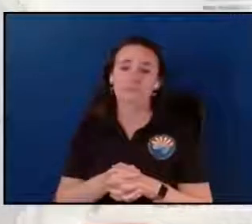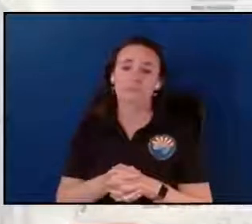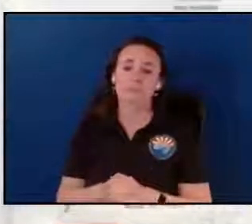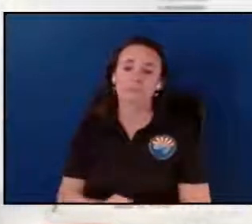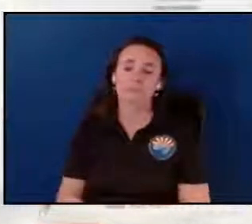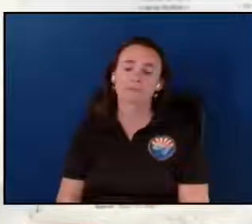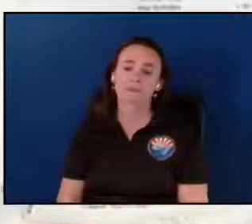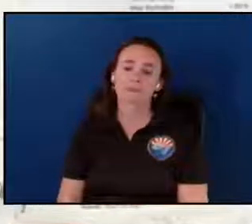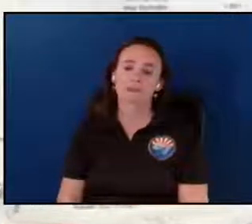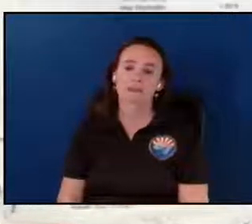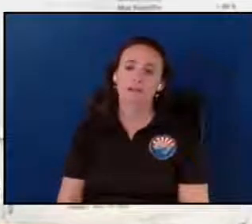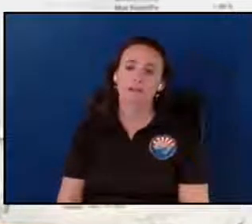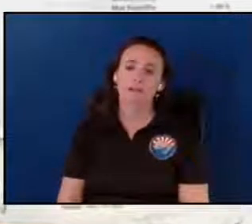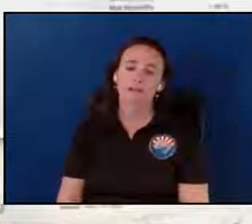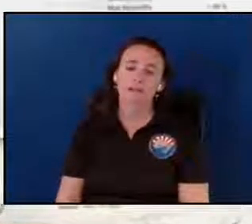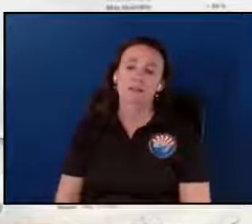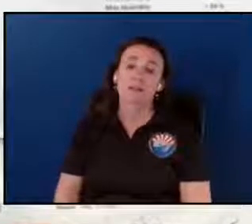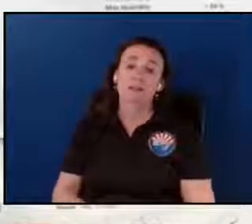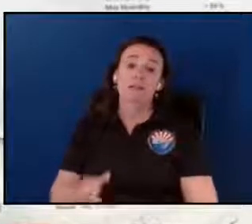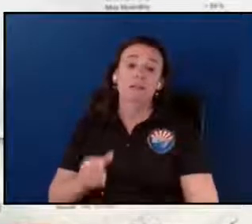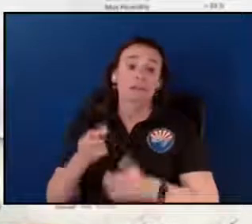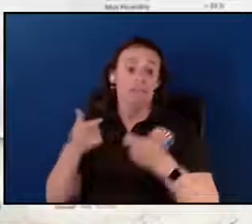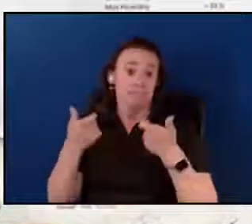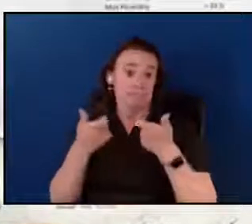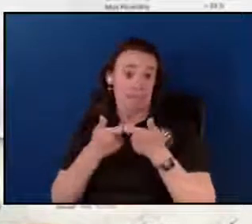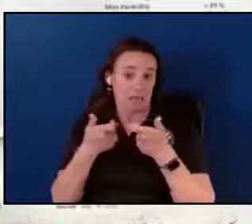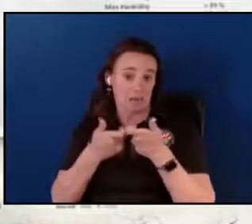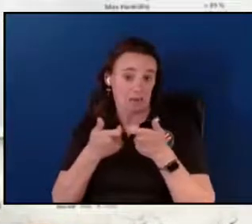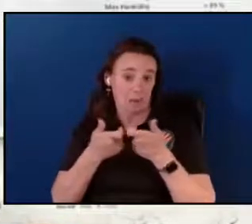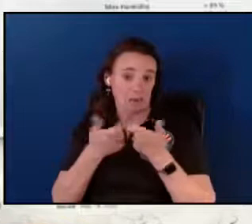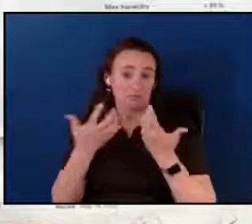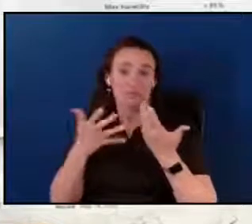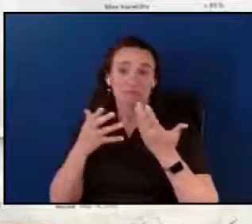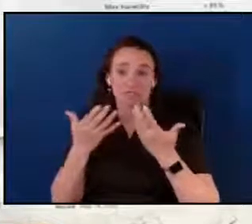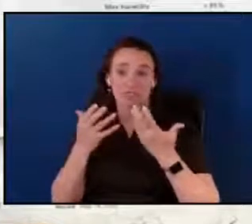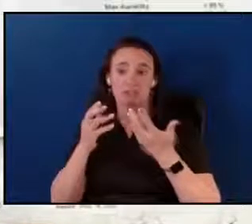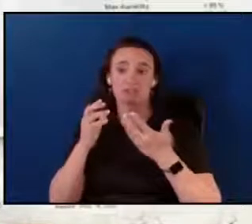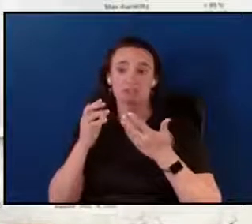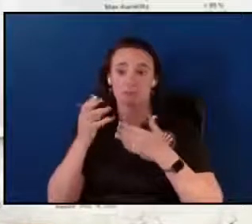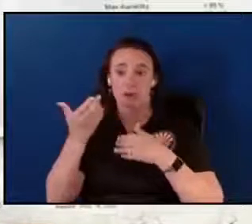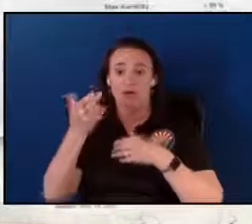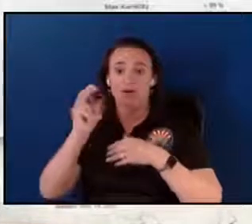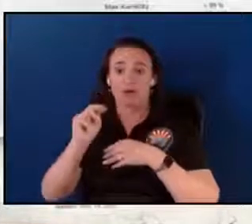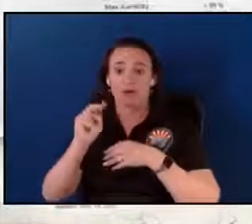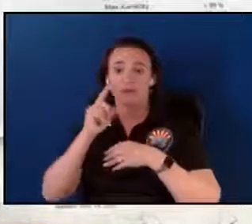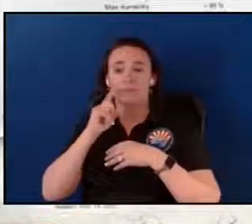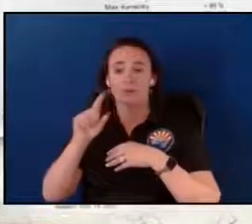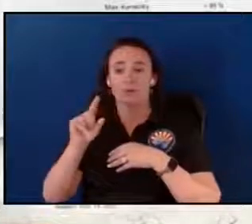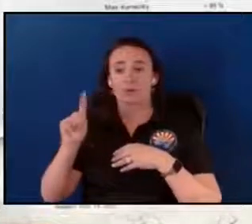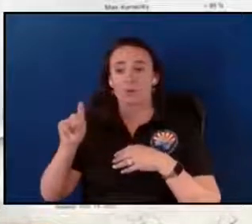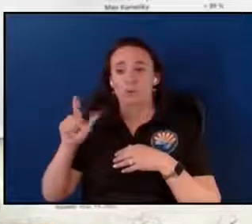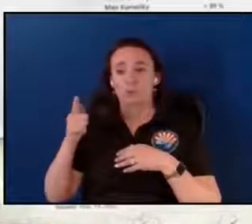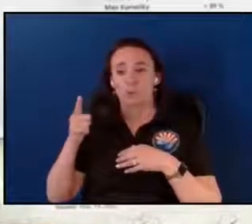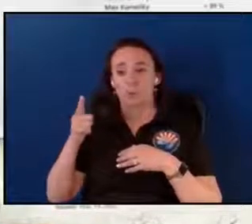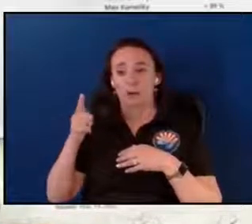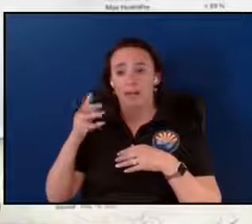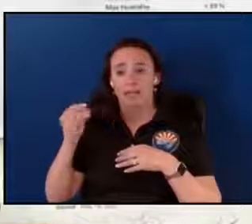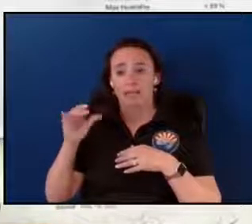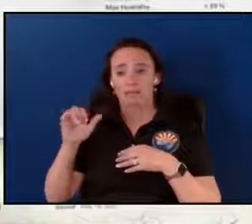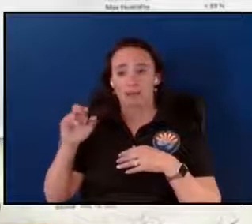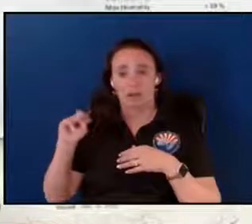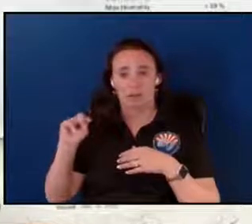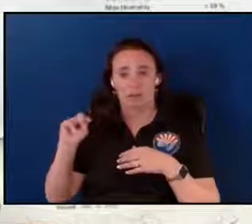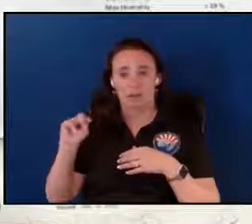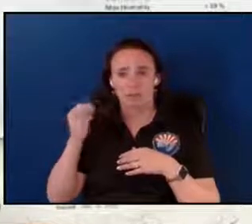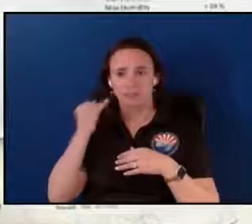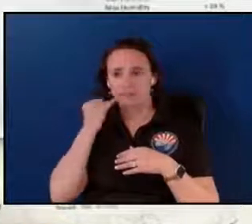there's also power. Power has been reestablished up to the 121 in the Chacon area. For those individuals that have been ascertaining that type of information,